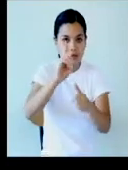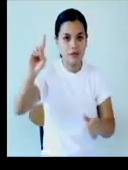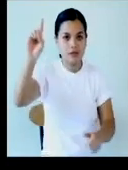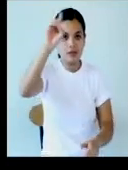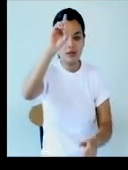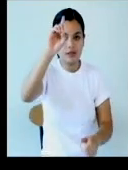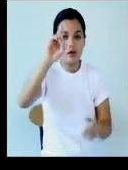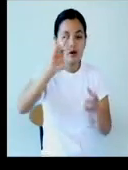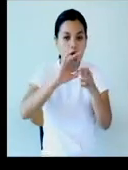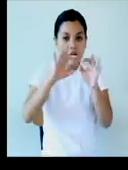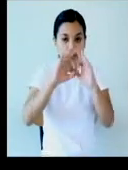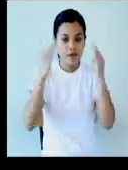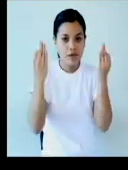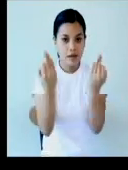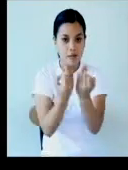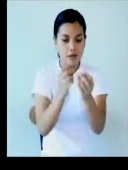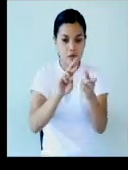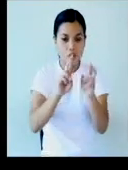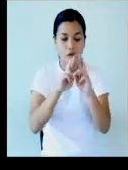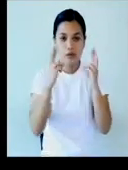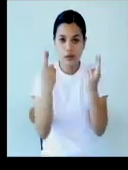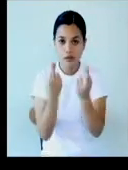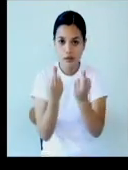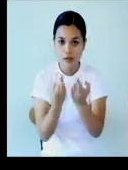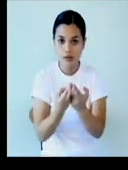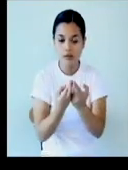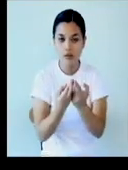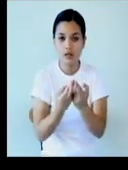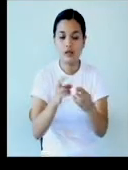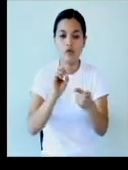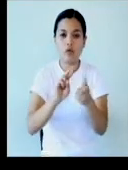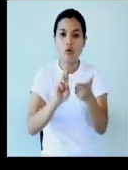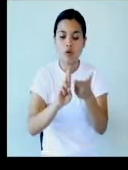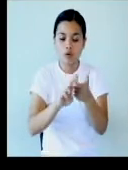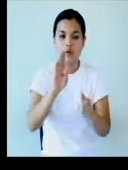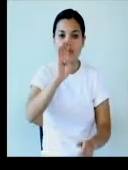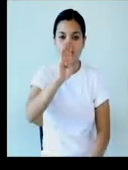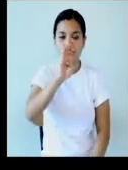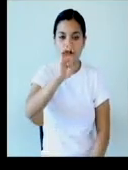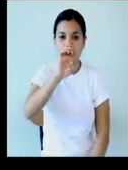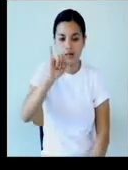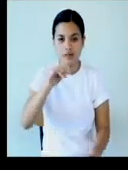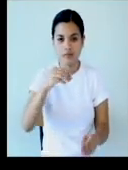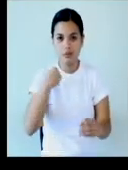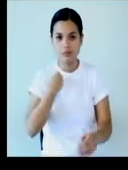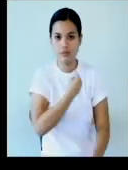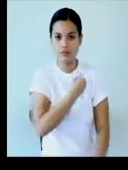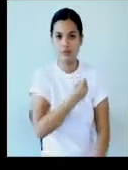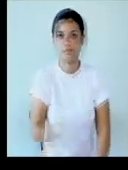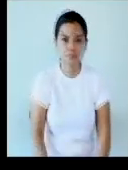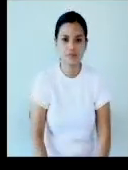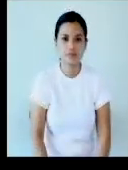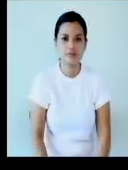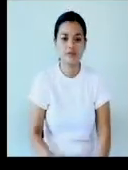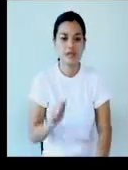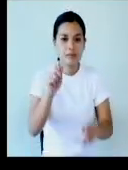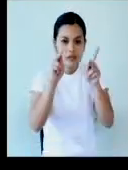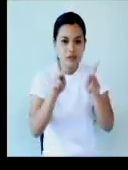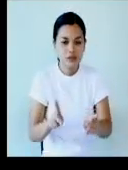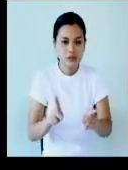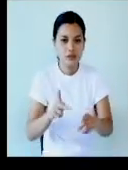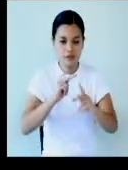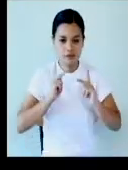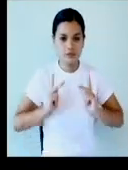civil degree of consanguinity or affinity, or a person of the voter's household, or a BEI member.